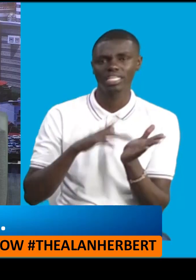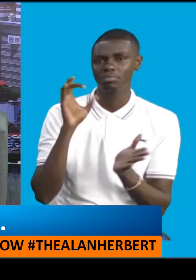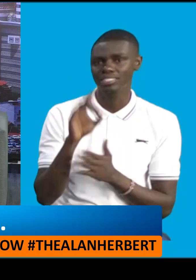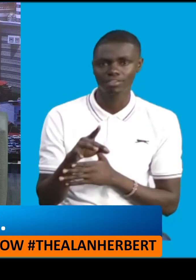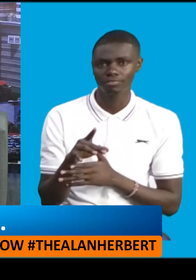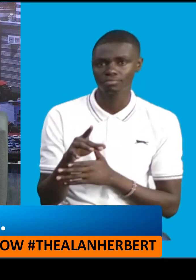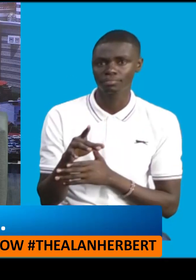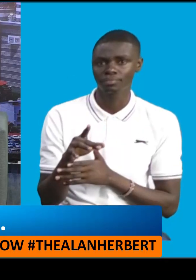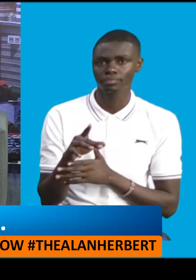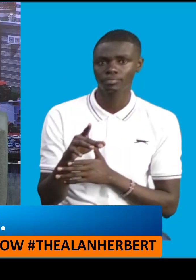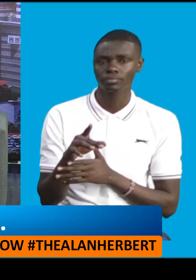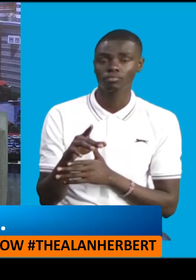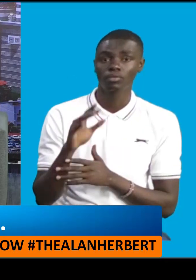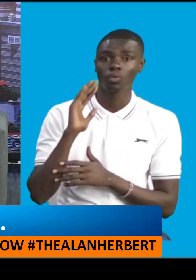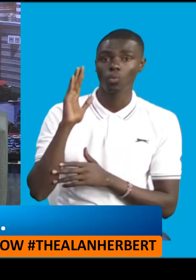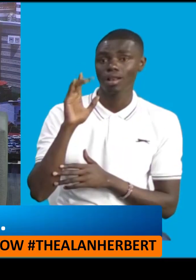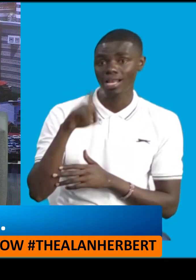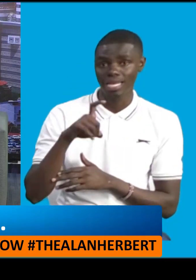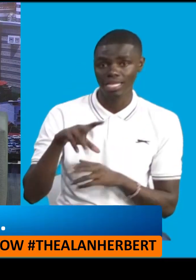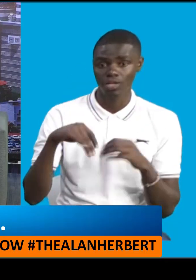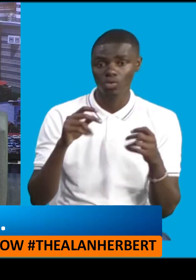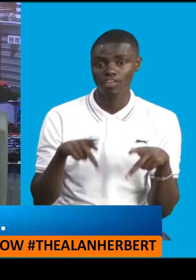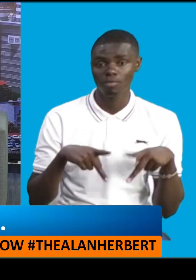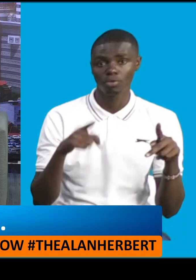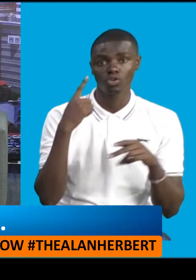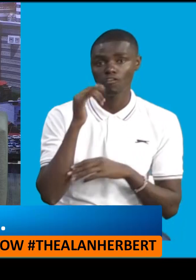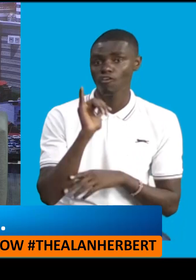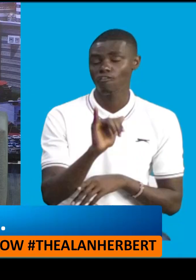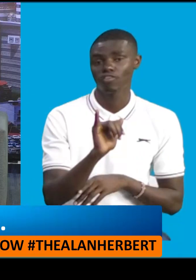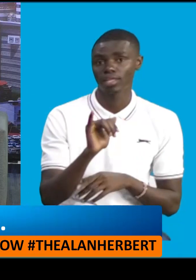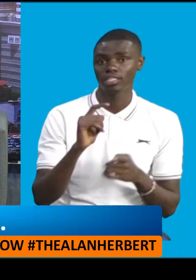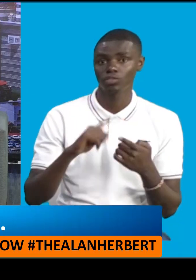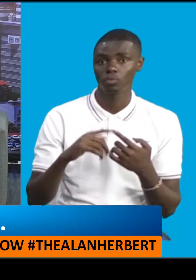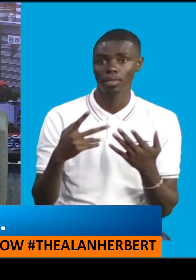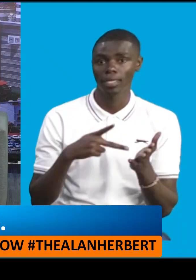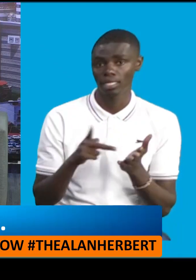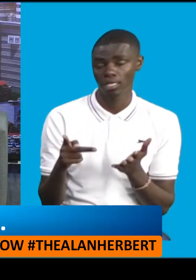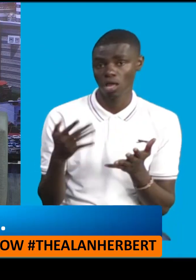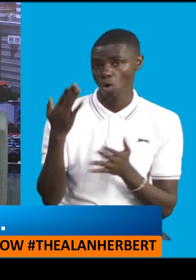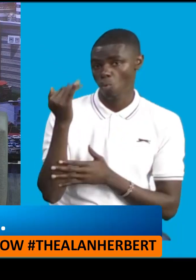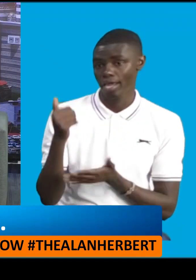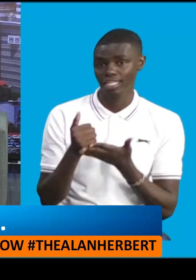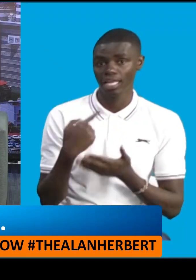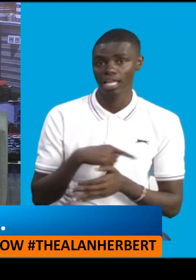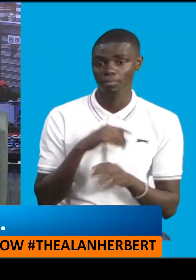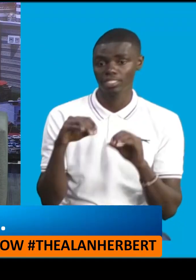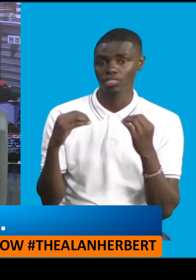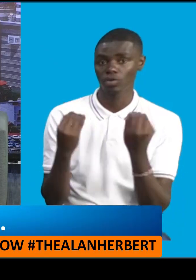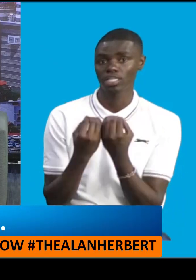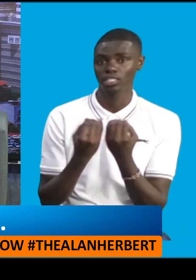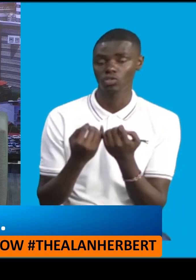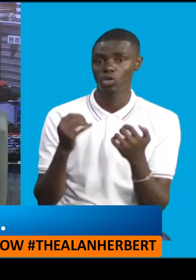costly, in quotes, we will need to give permission for that to be incurred. Because it also helps us as